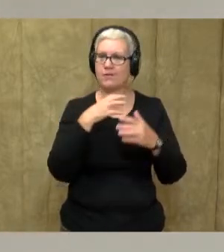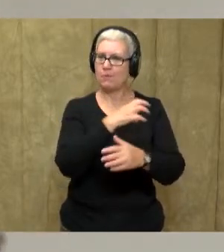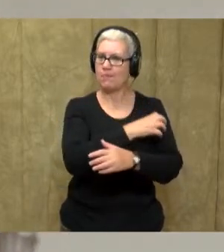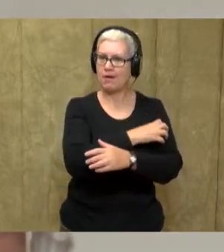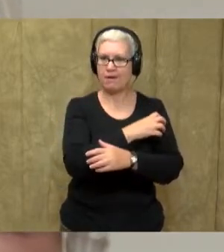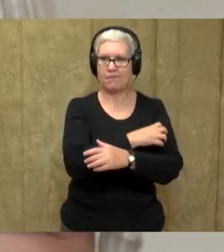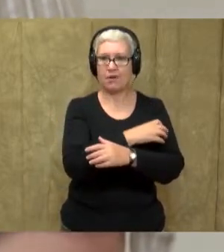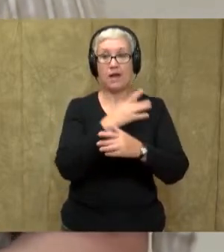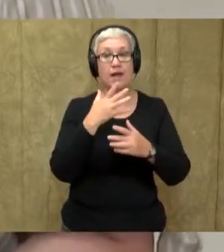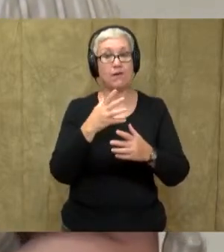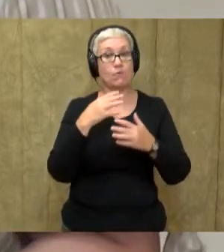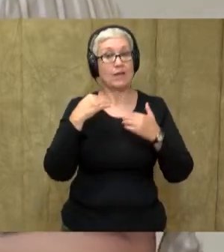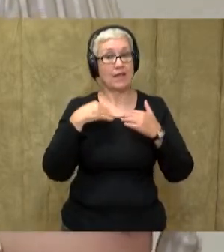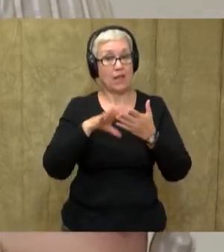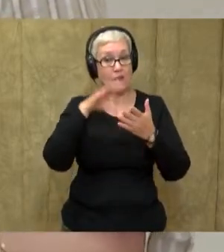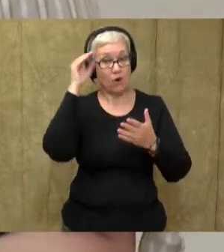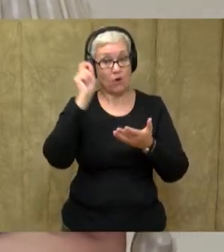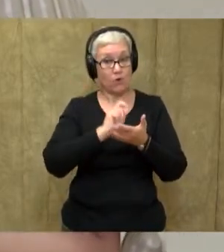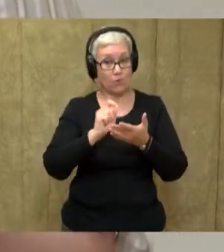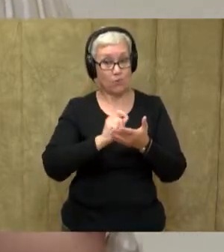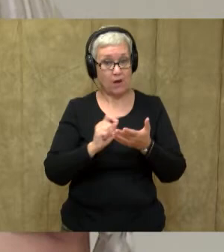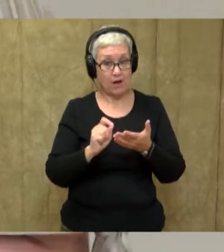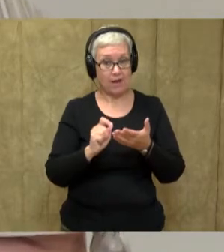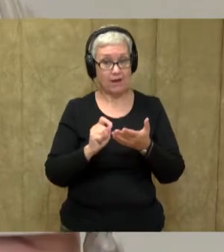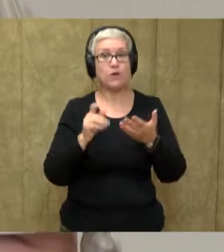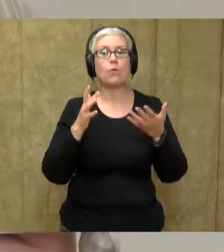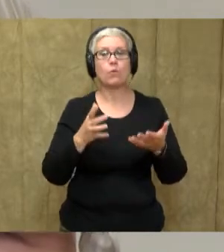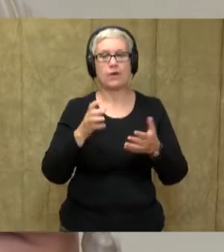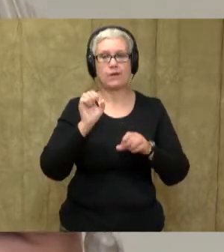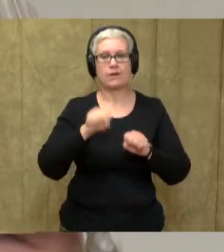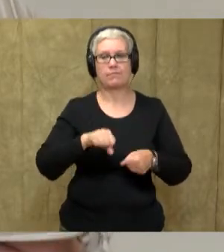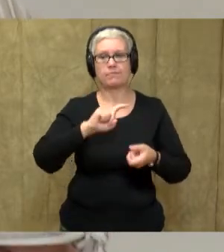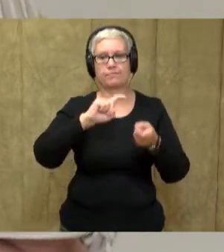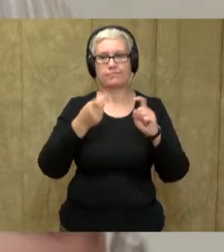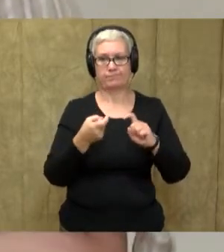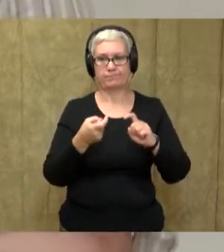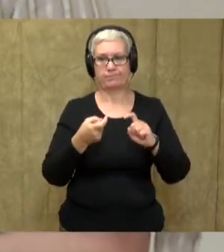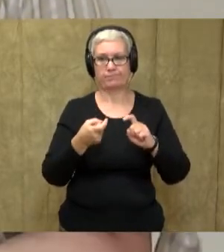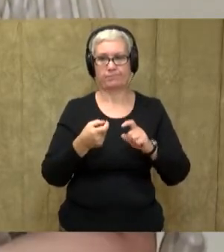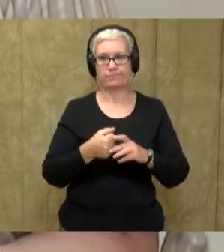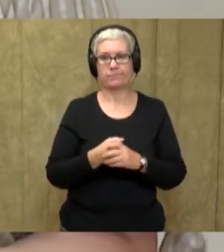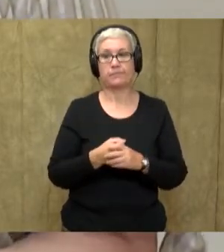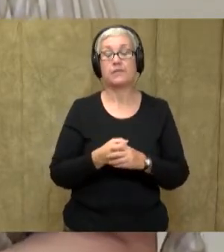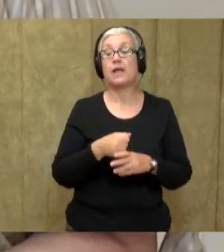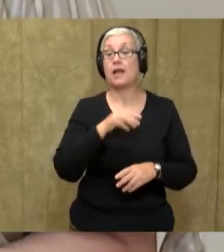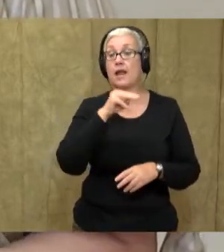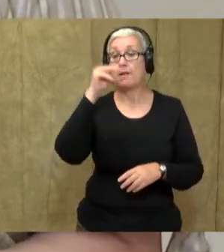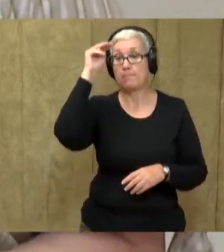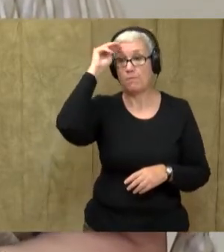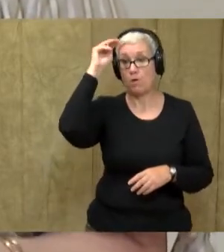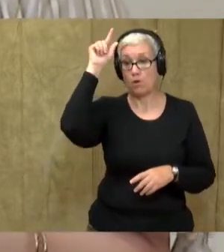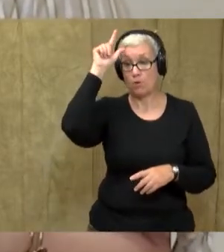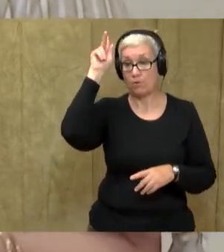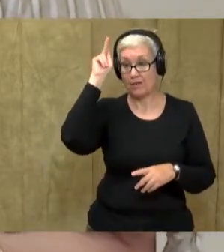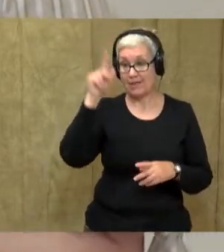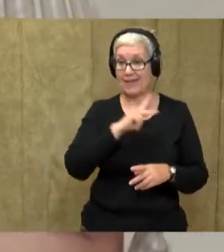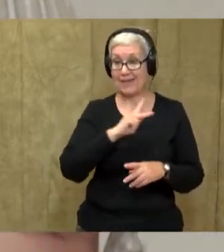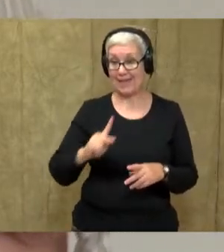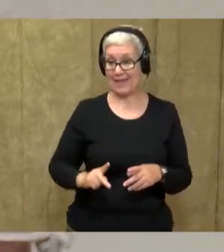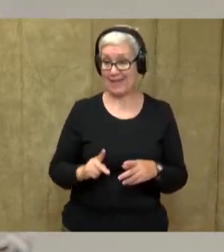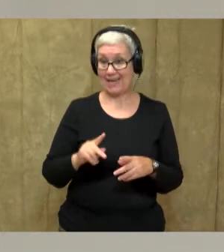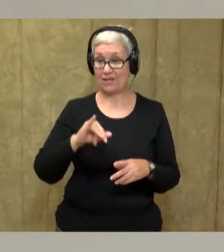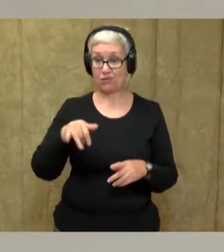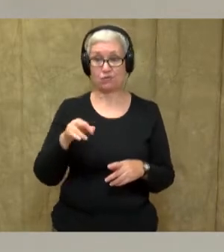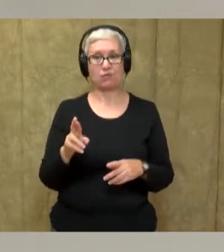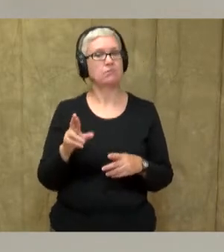If we can learn to write, we can learn to change. Okay? And Dr. Martin Luther King Jr. does an amazing job